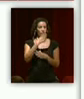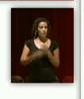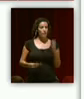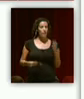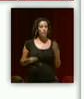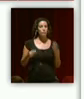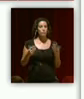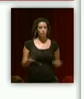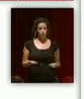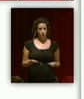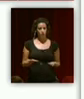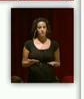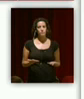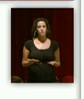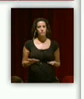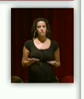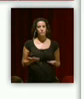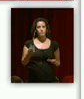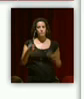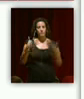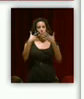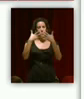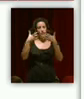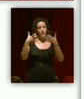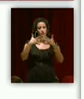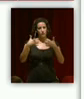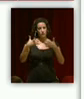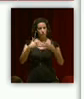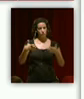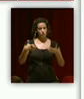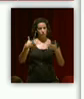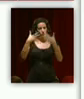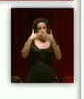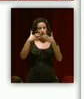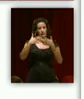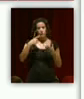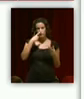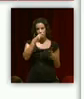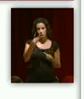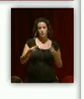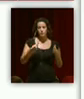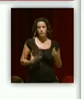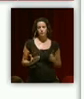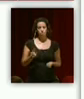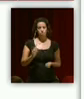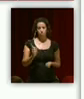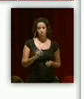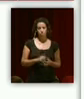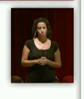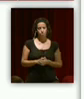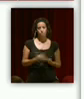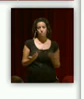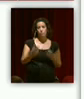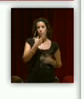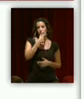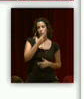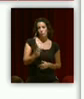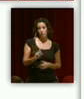However, there are different hindrances. It presents icons with alternative text that is